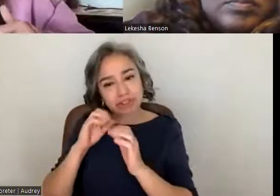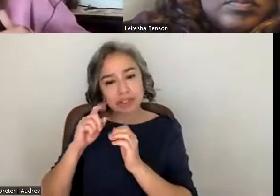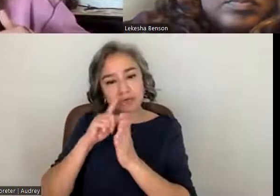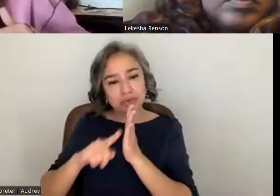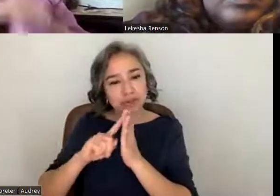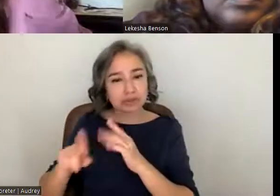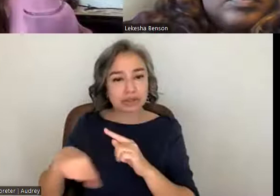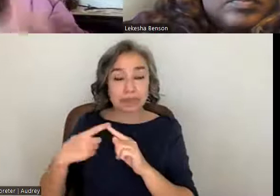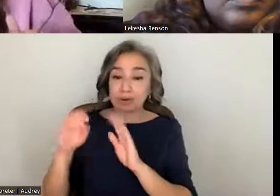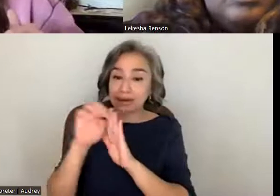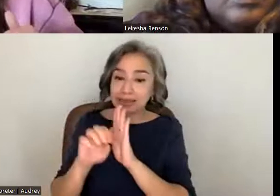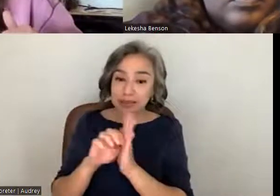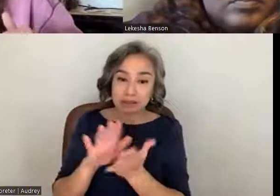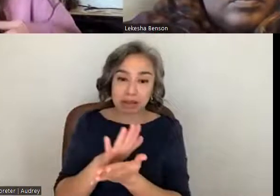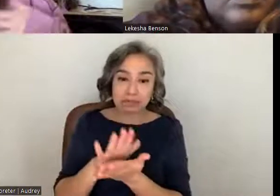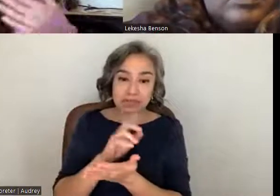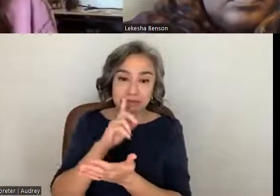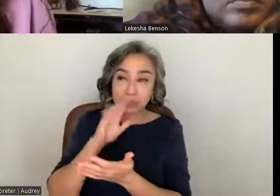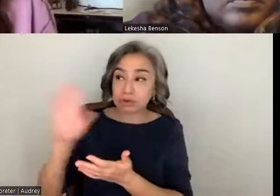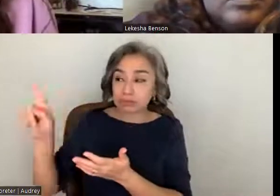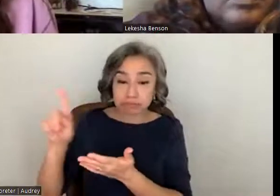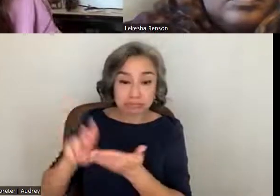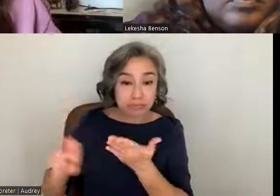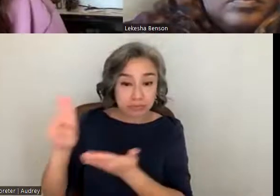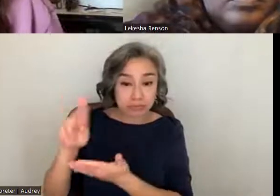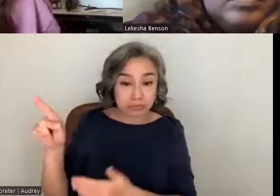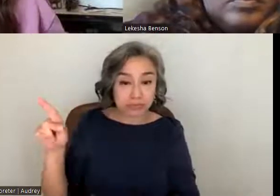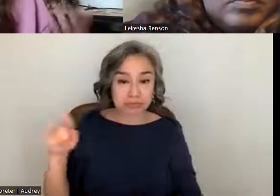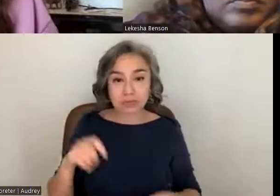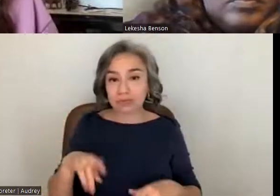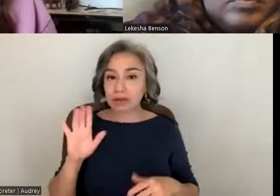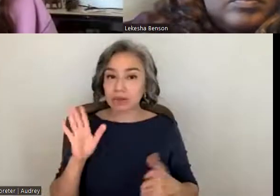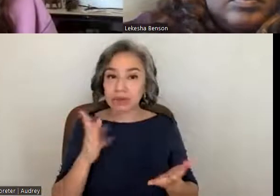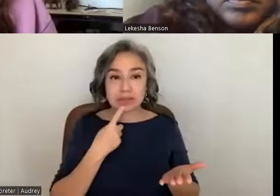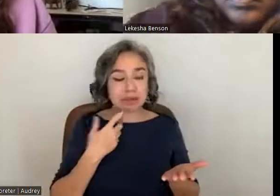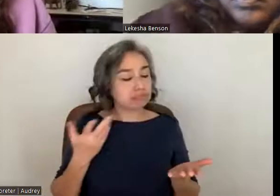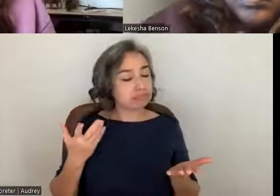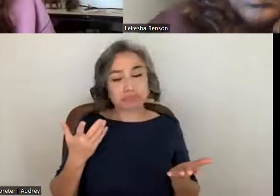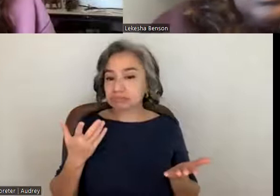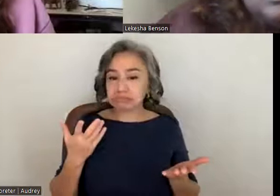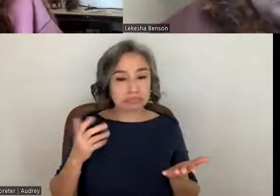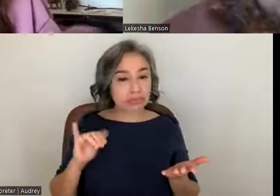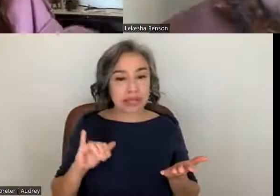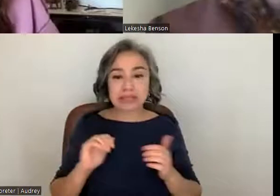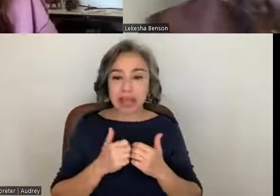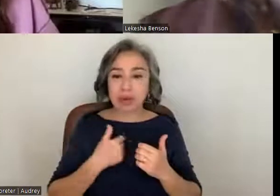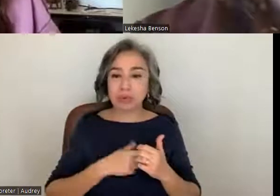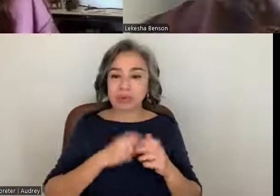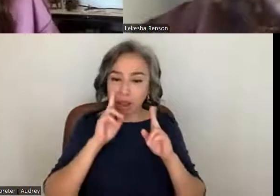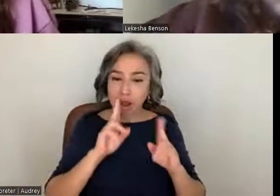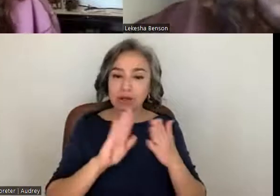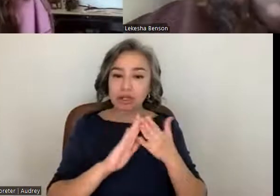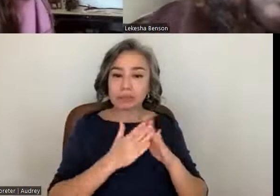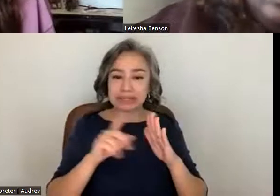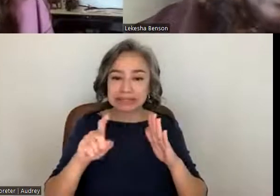ethics documents are for the institution, to find a way to say, this is how we honor community needs and community